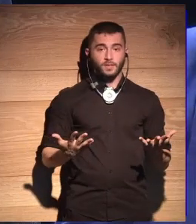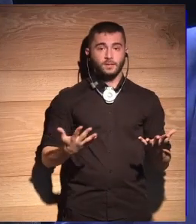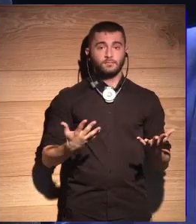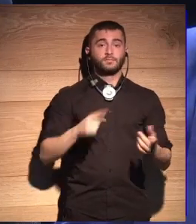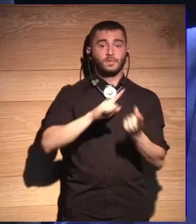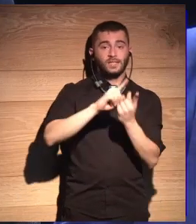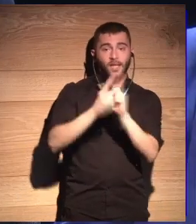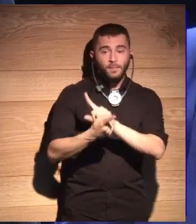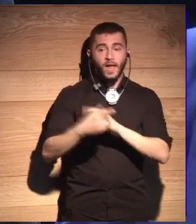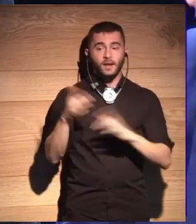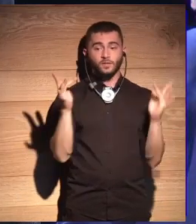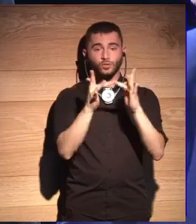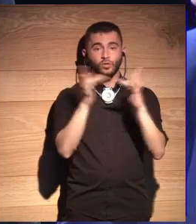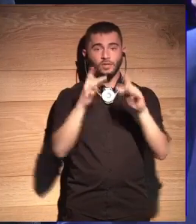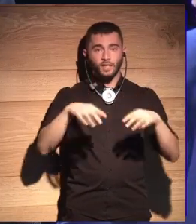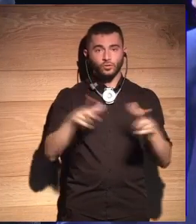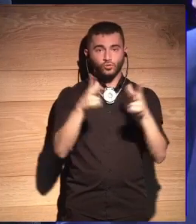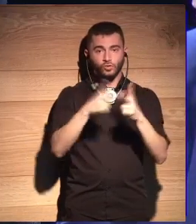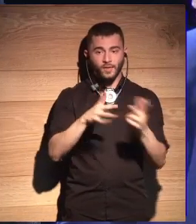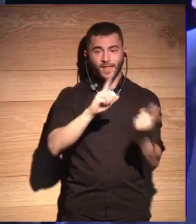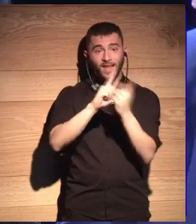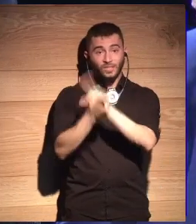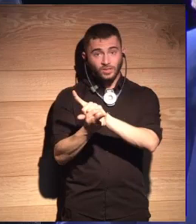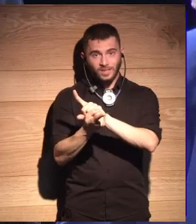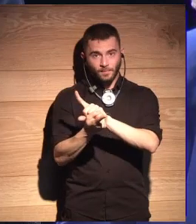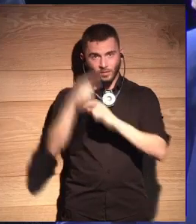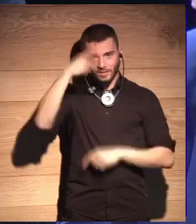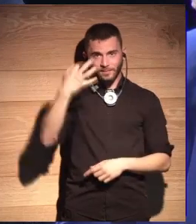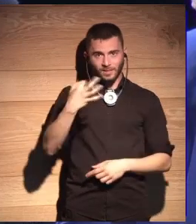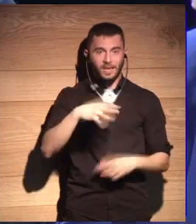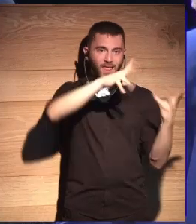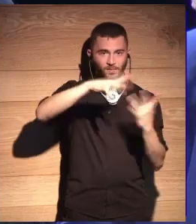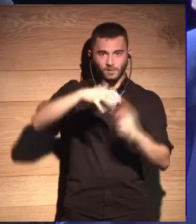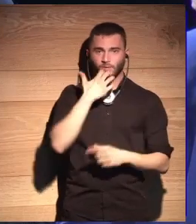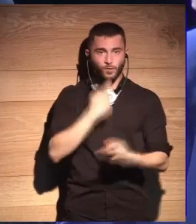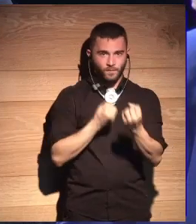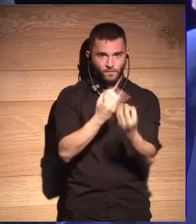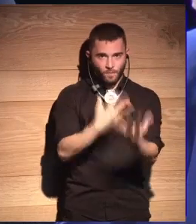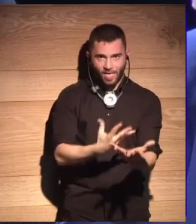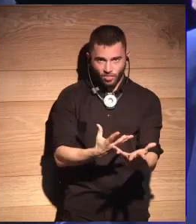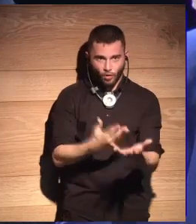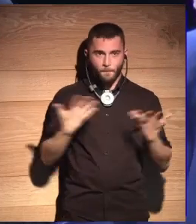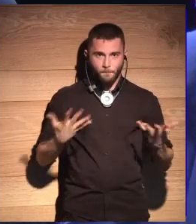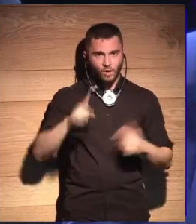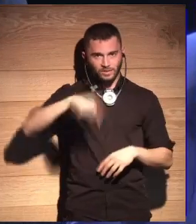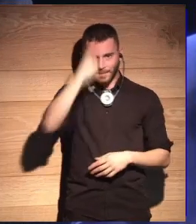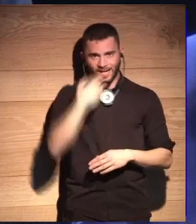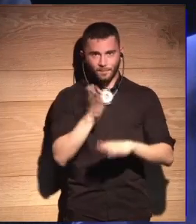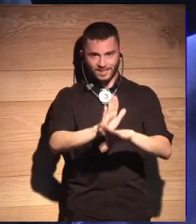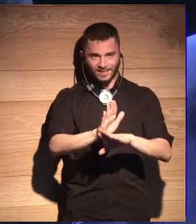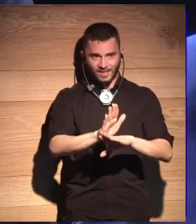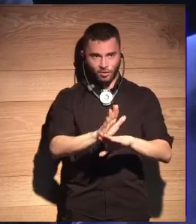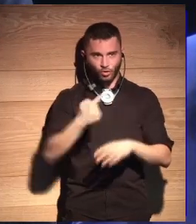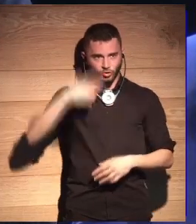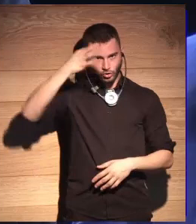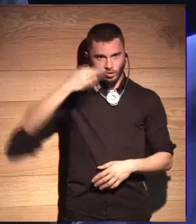to recreate or restructure the relationships that we are going to have in our society regarding the administration